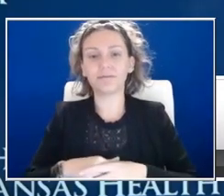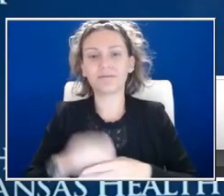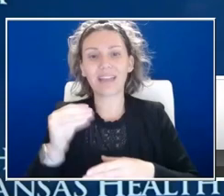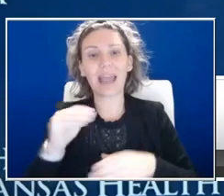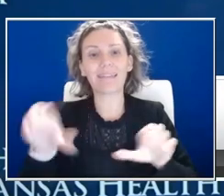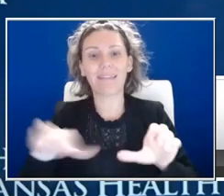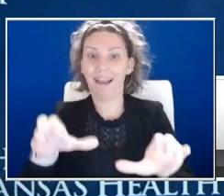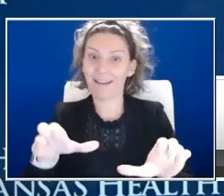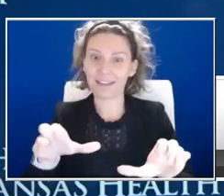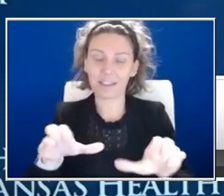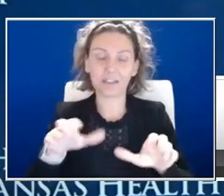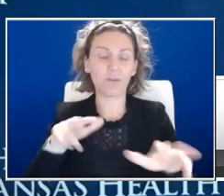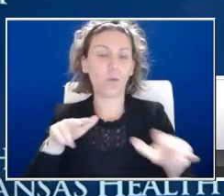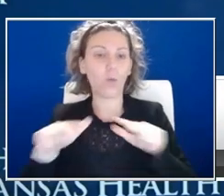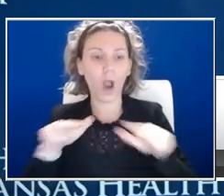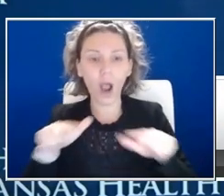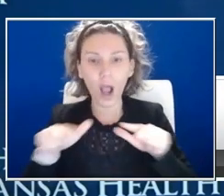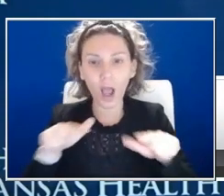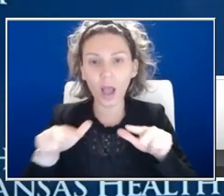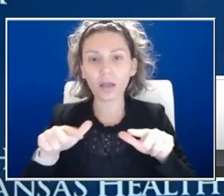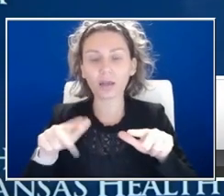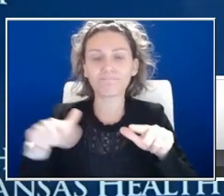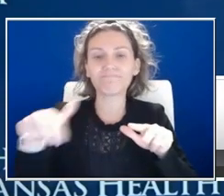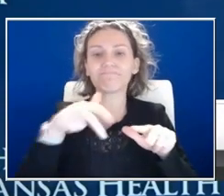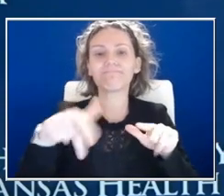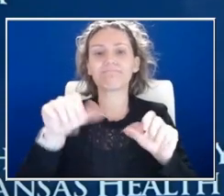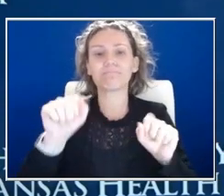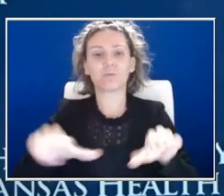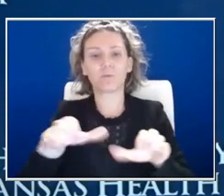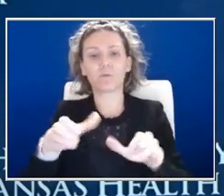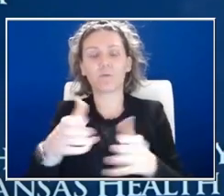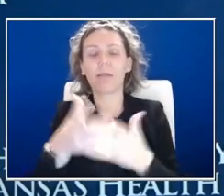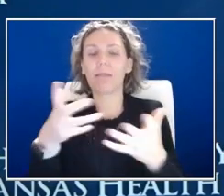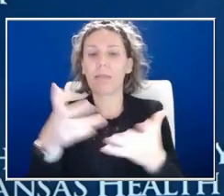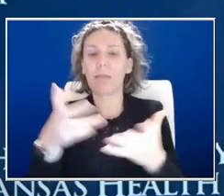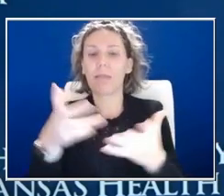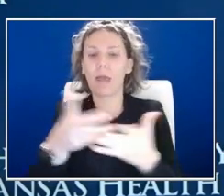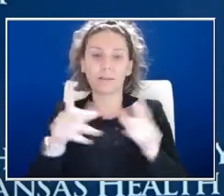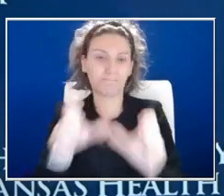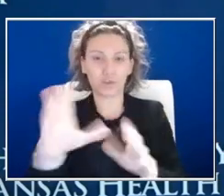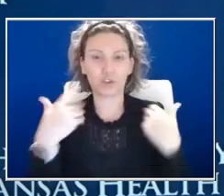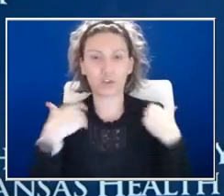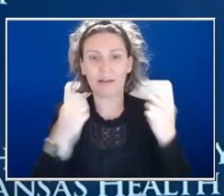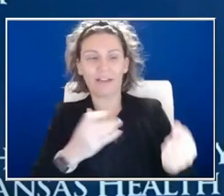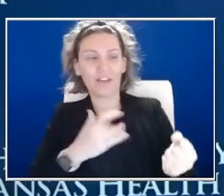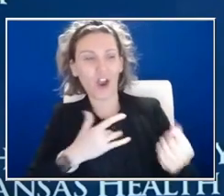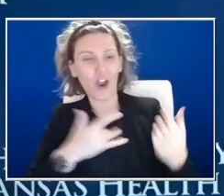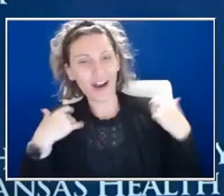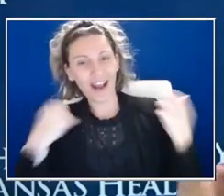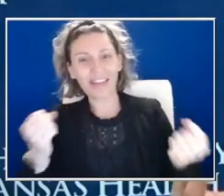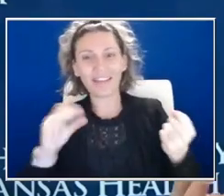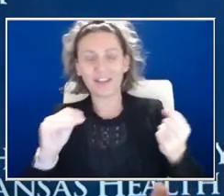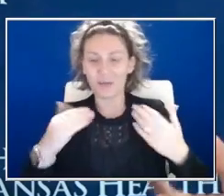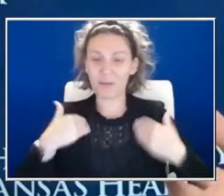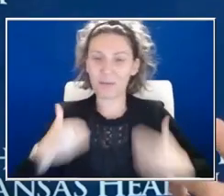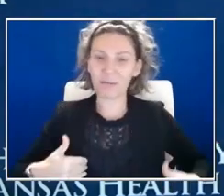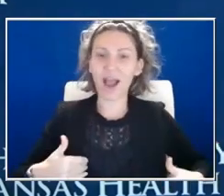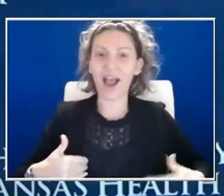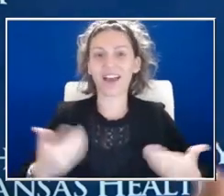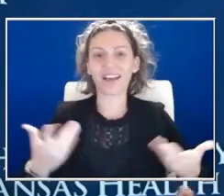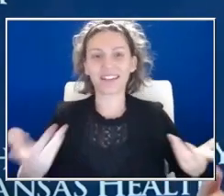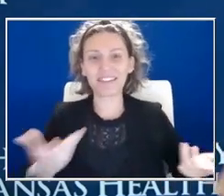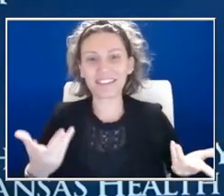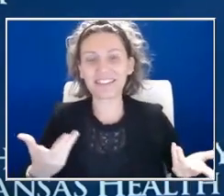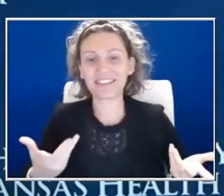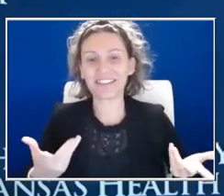walking can do a lot to maintain your health. That's gonna then keep your heart healthy. It's gonna give your body a certain like reservoir